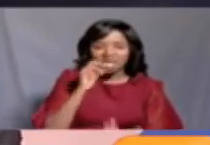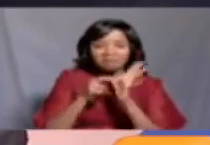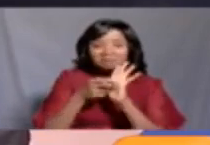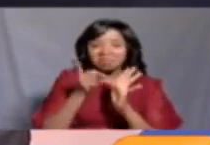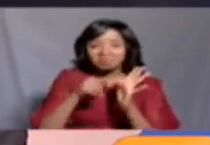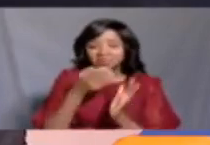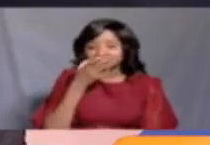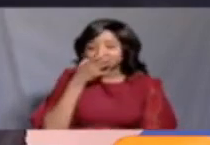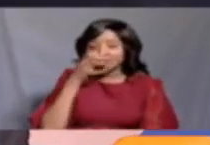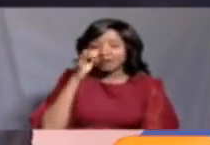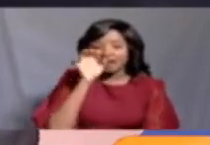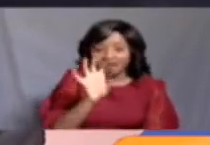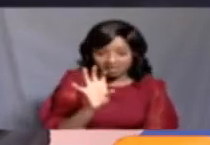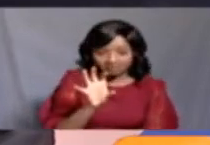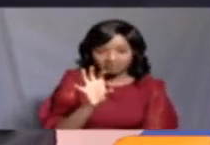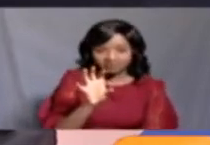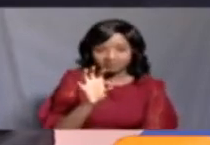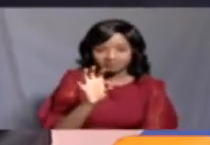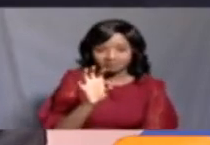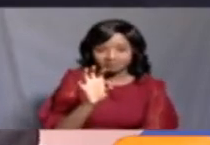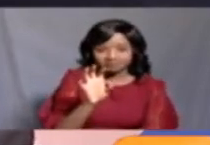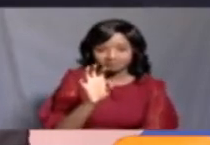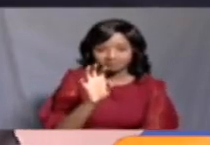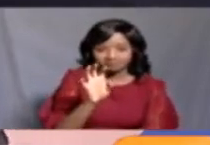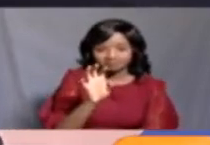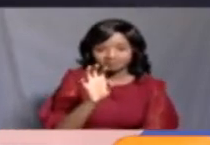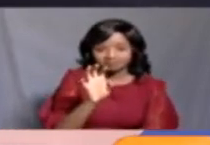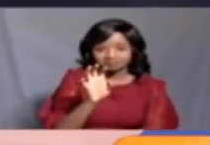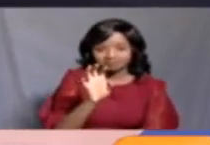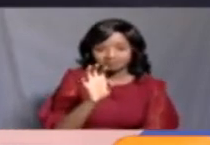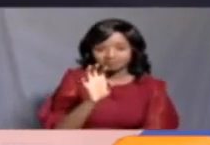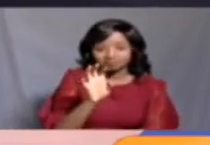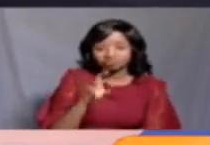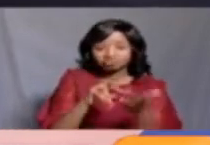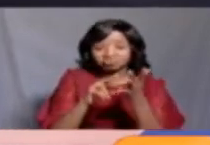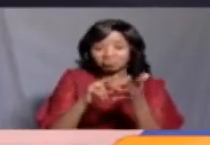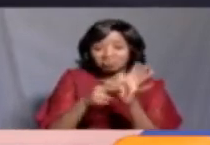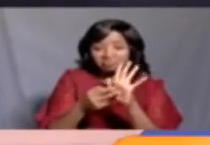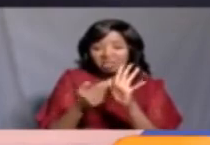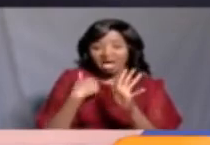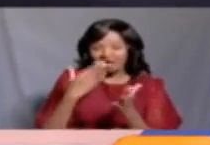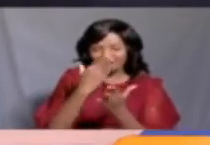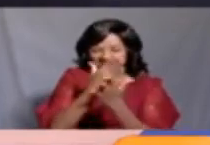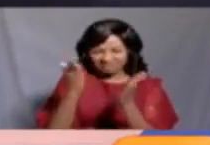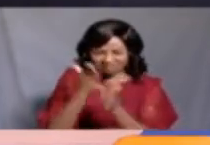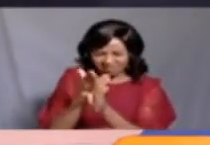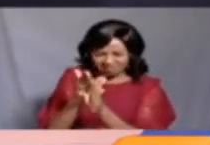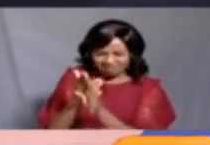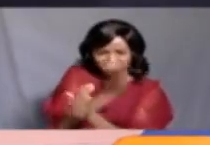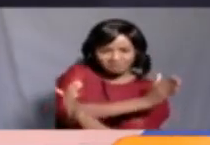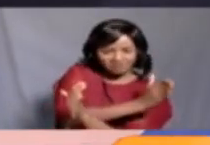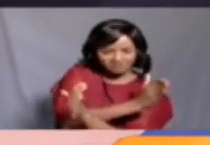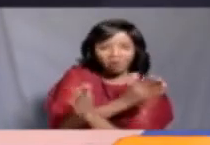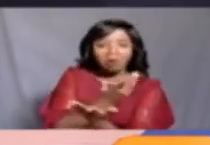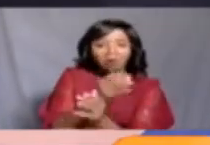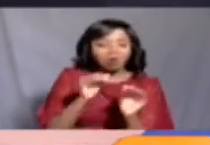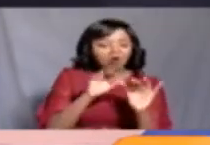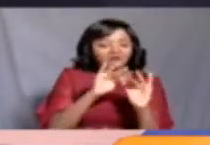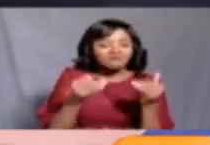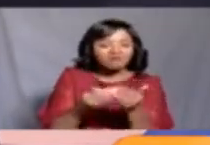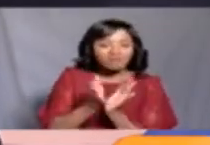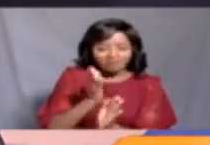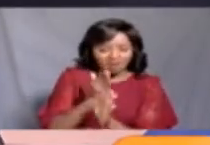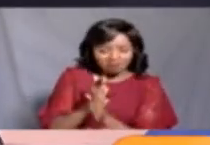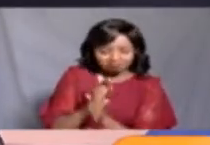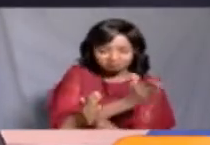cursed. And so there's something that you have done, could be in your family, and